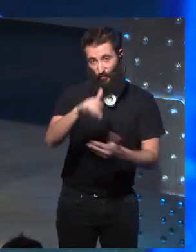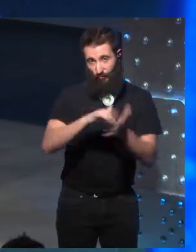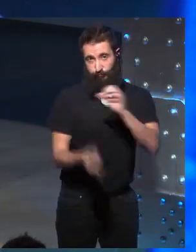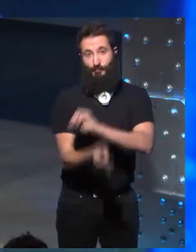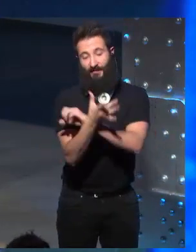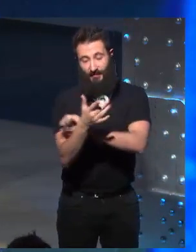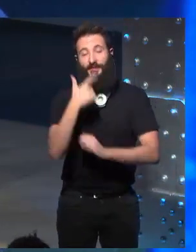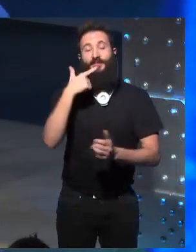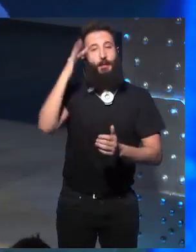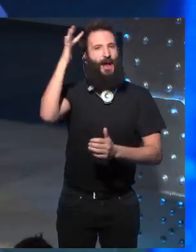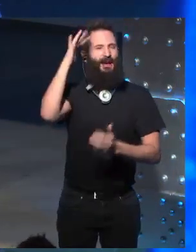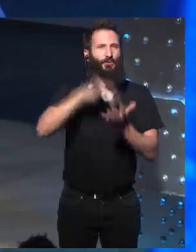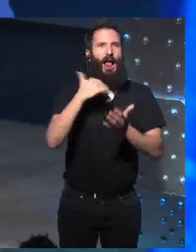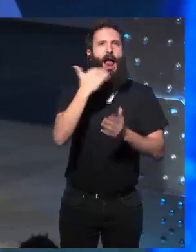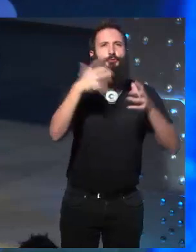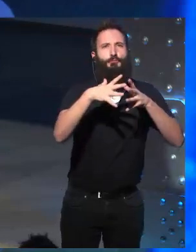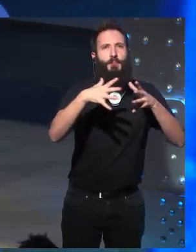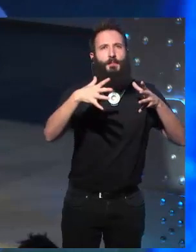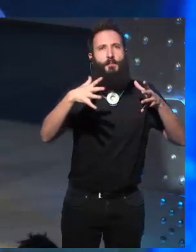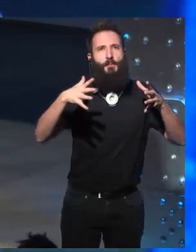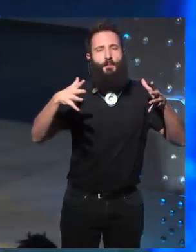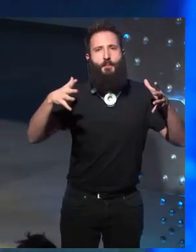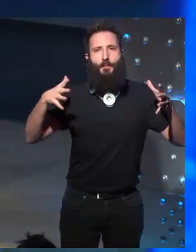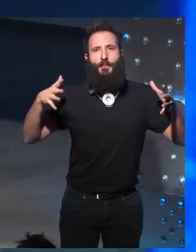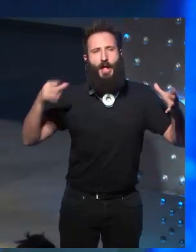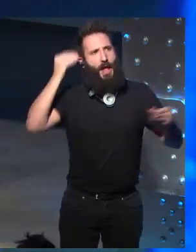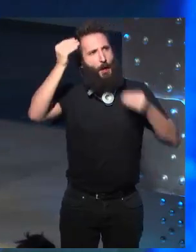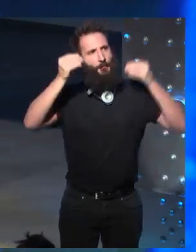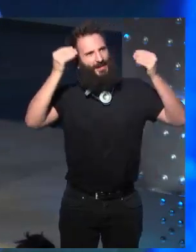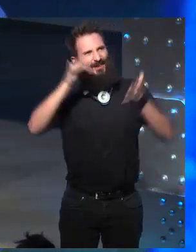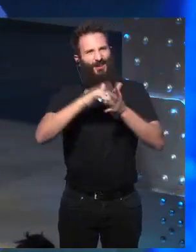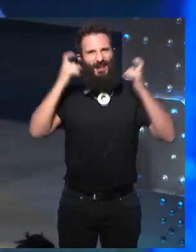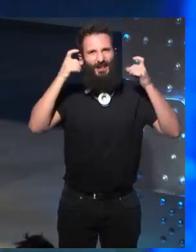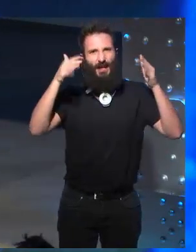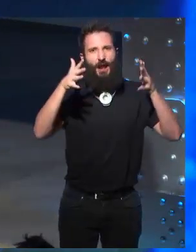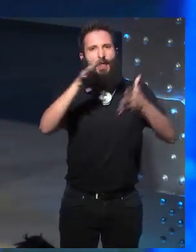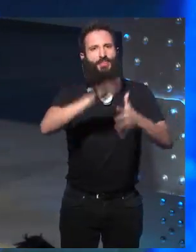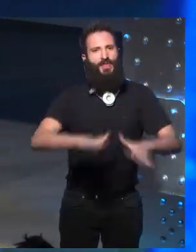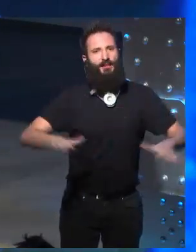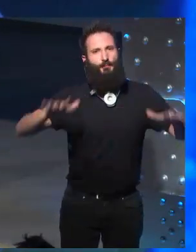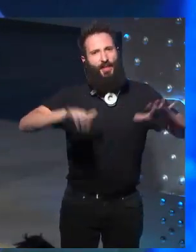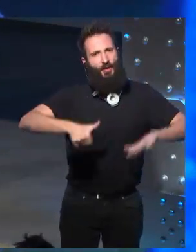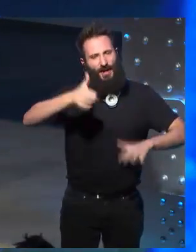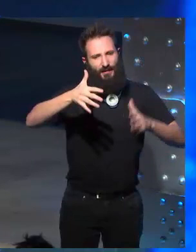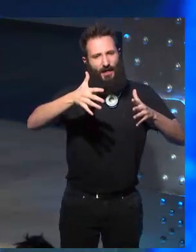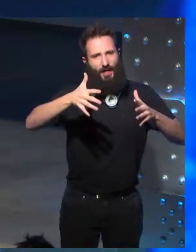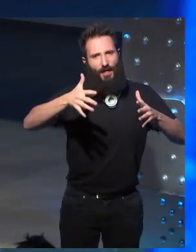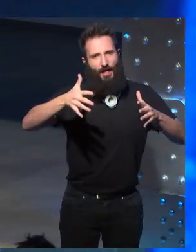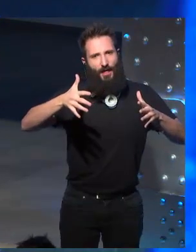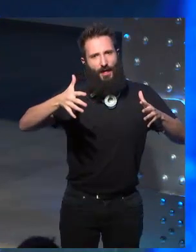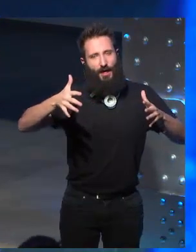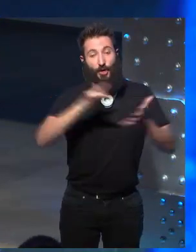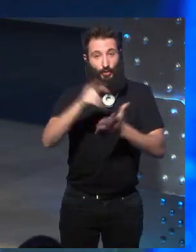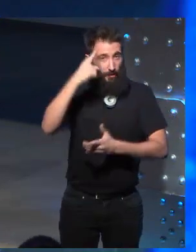bigger, you have to think what can slow that expansion down. There is only one force we know of